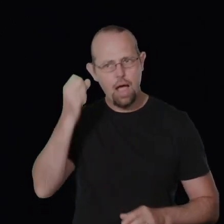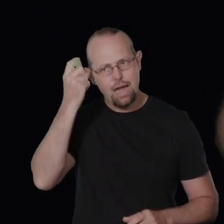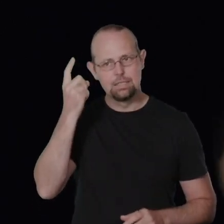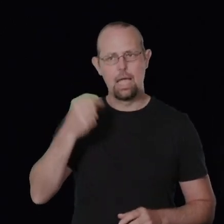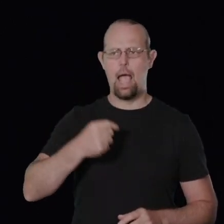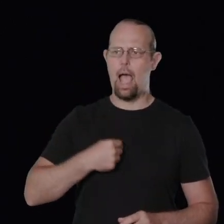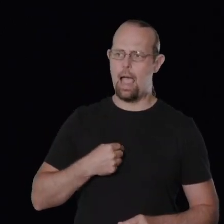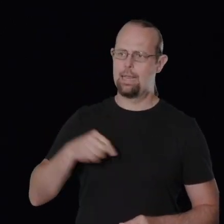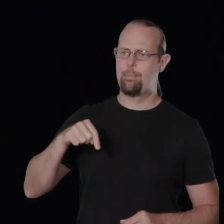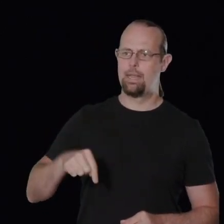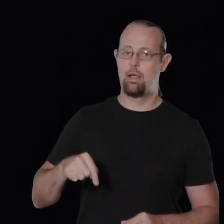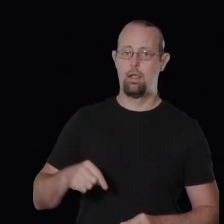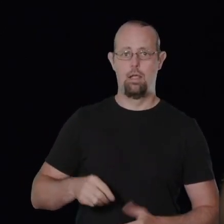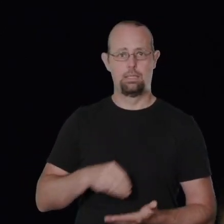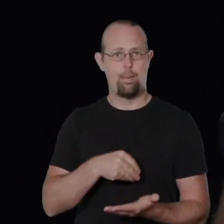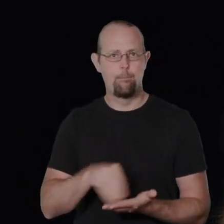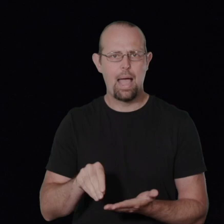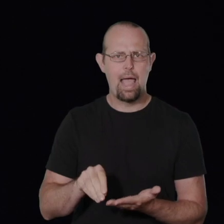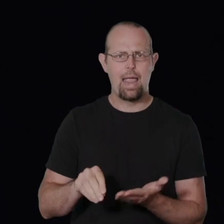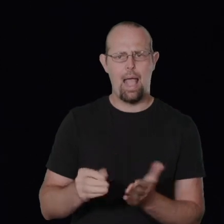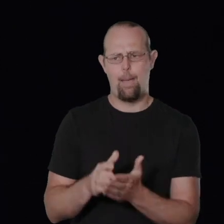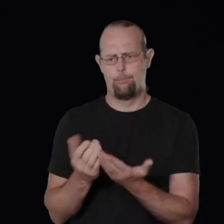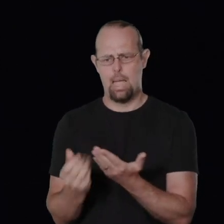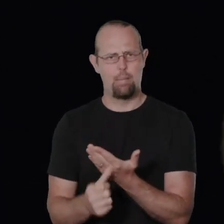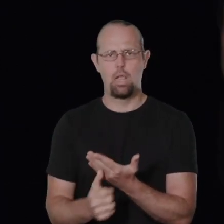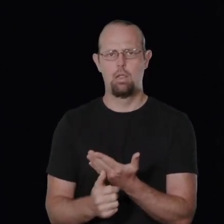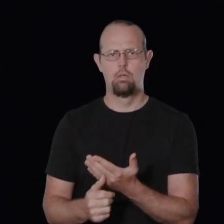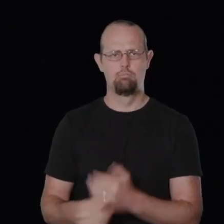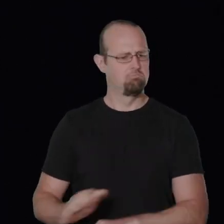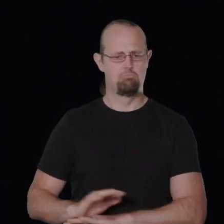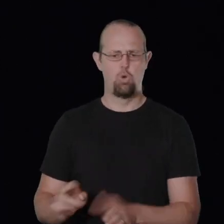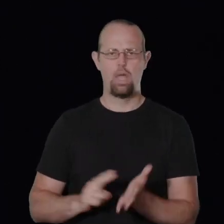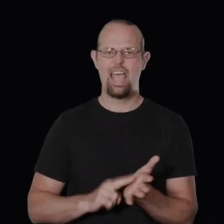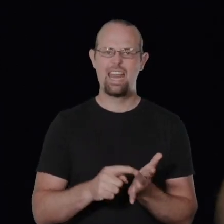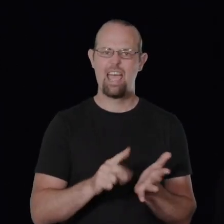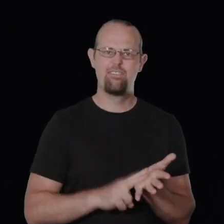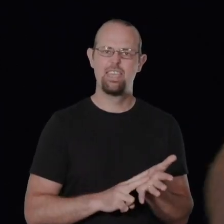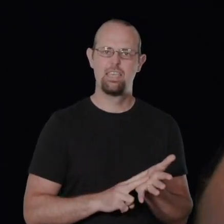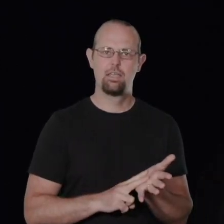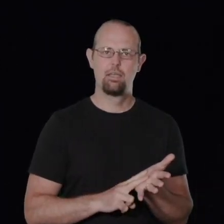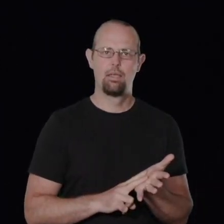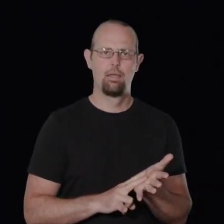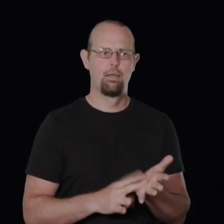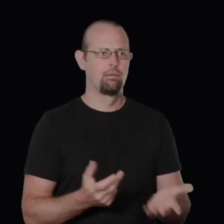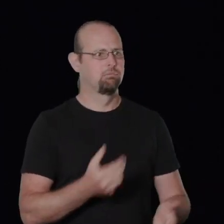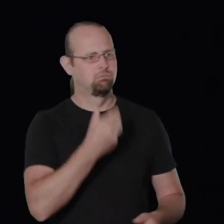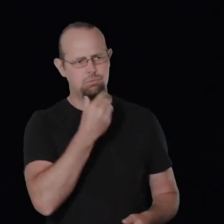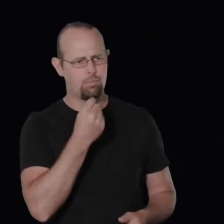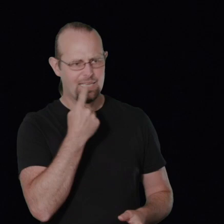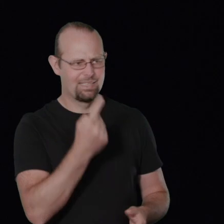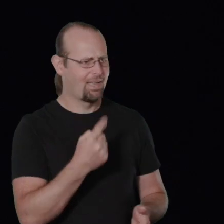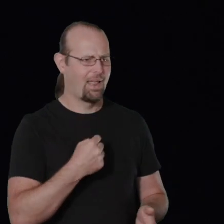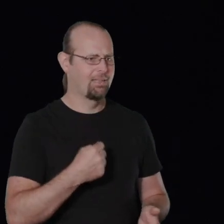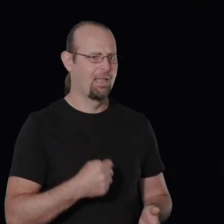to buy a Bible, not an NIV. He said, "I'll tell you again. The NIV is a translation of the